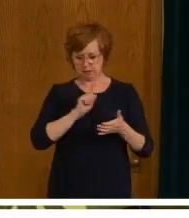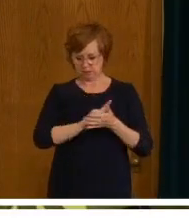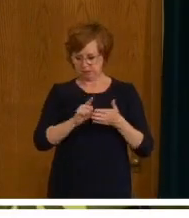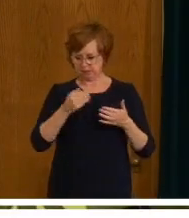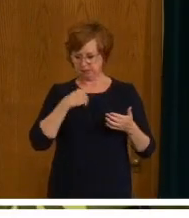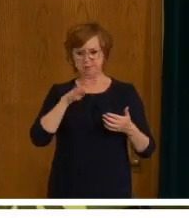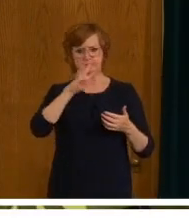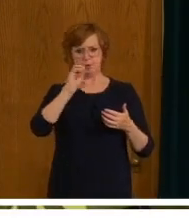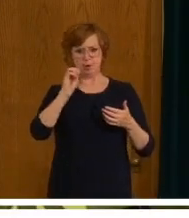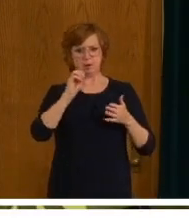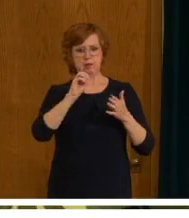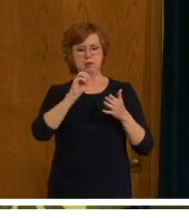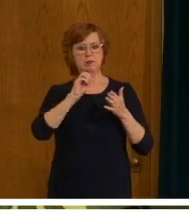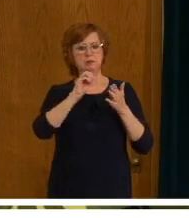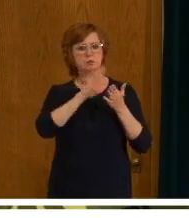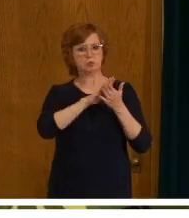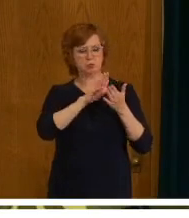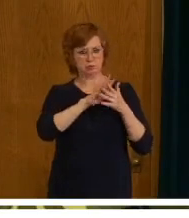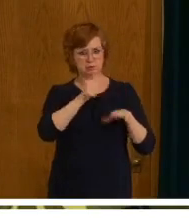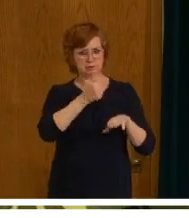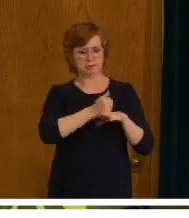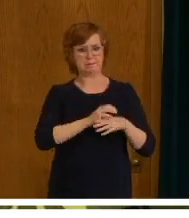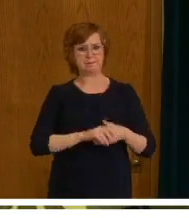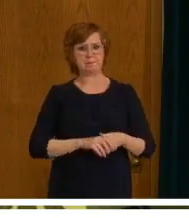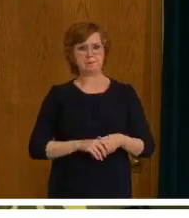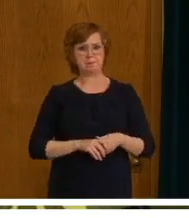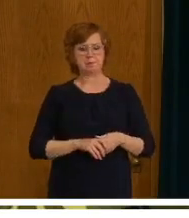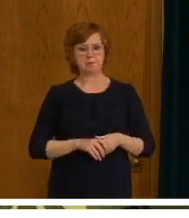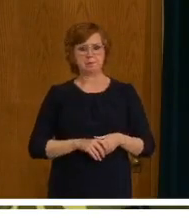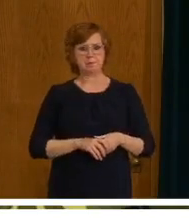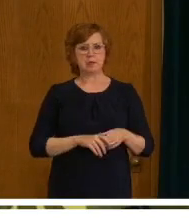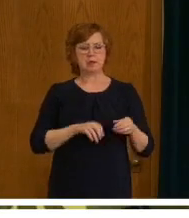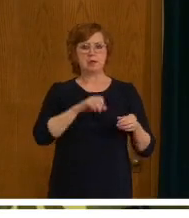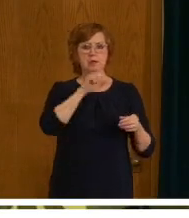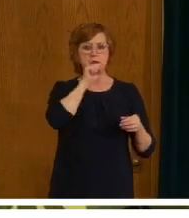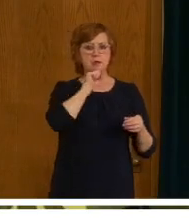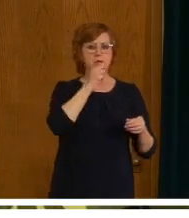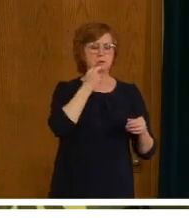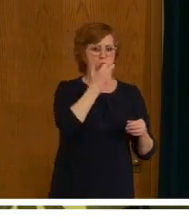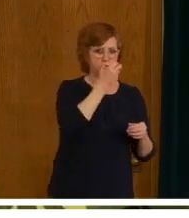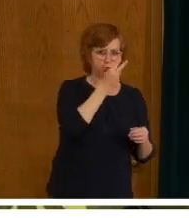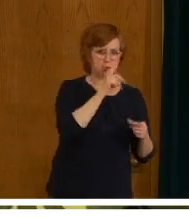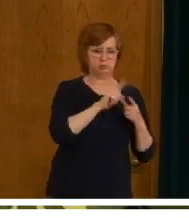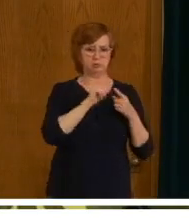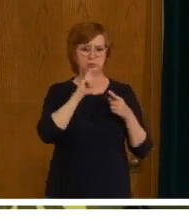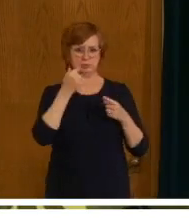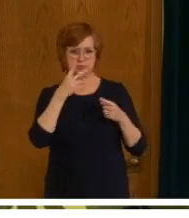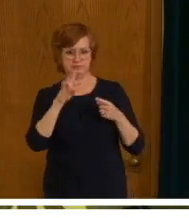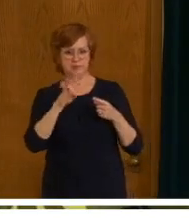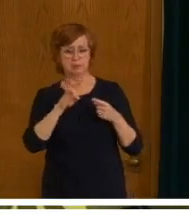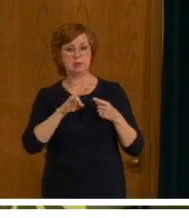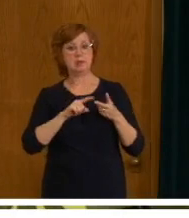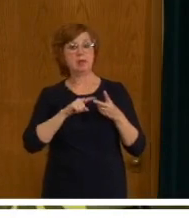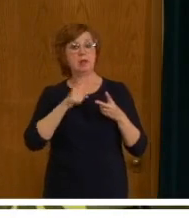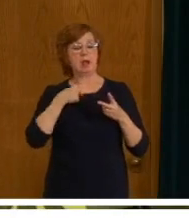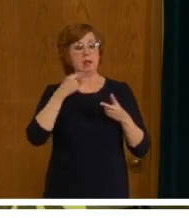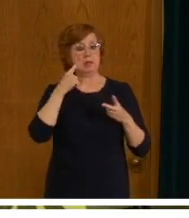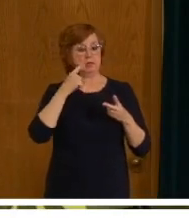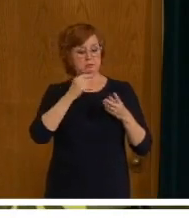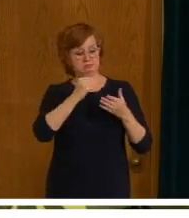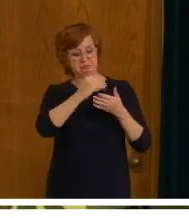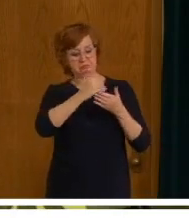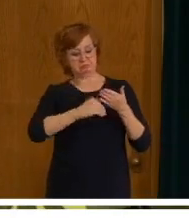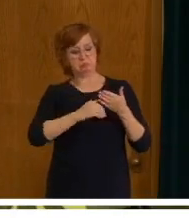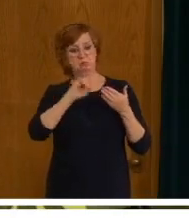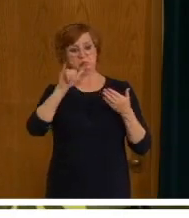to 17 years of age. And I think as we look forward into later in June into July, there may be some additional